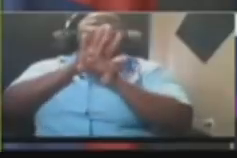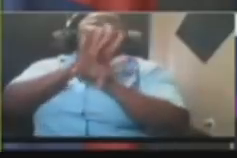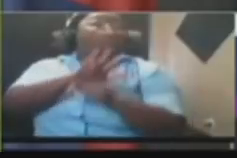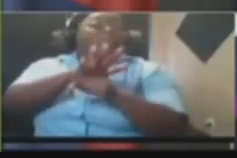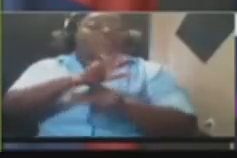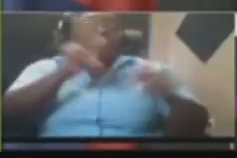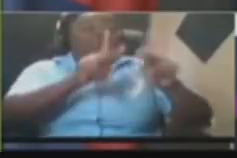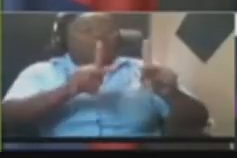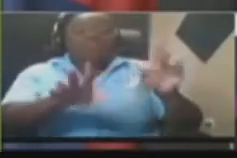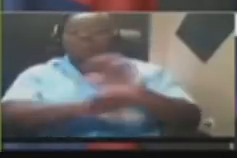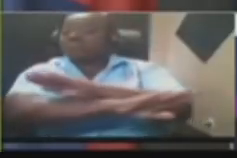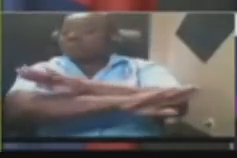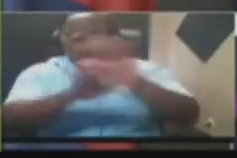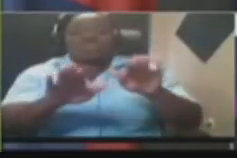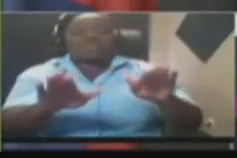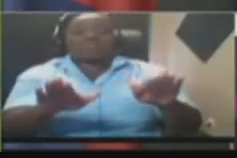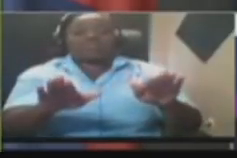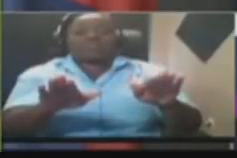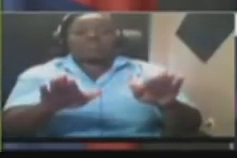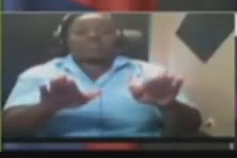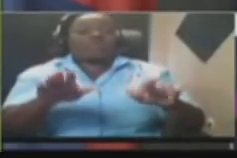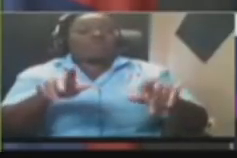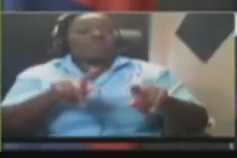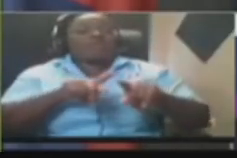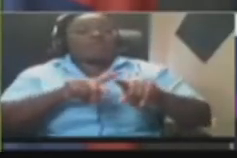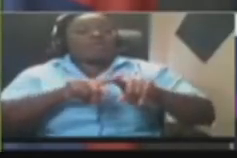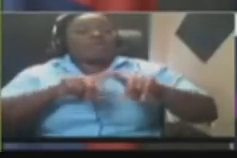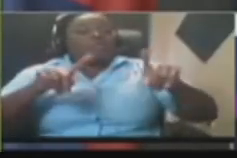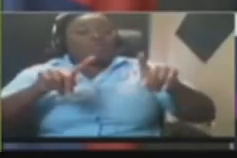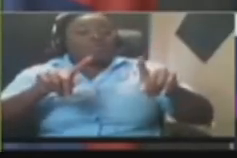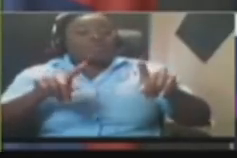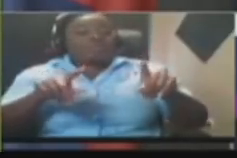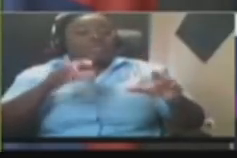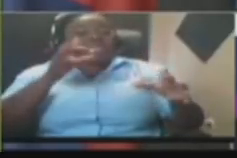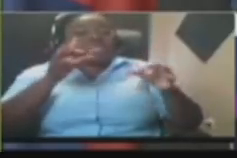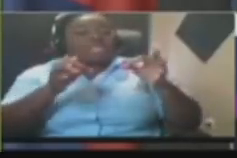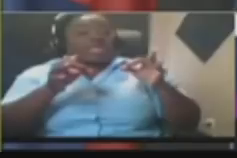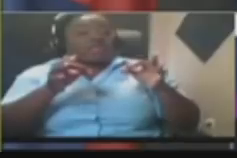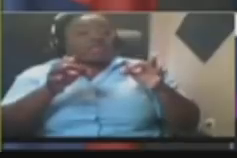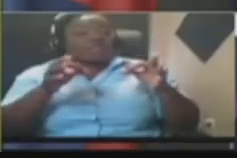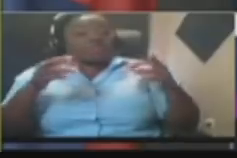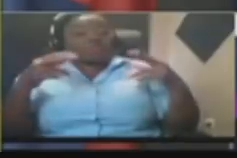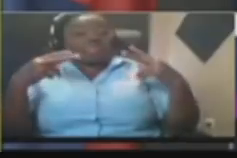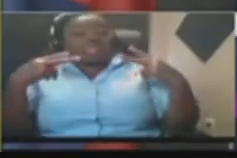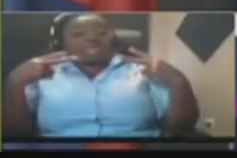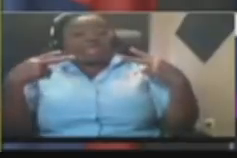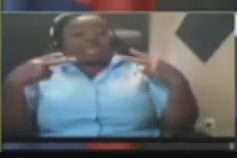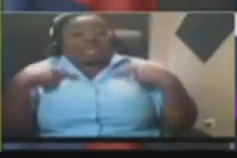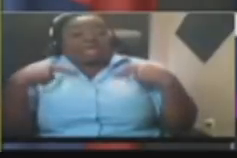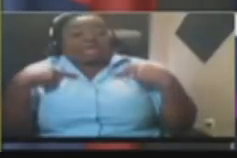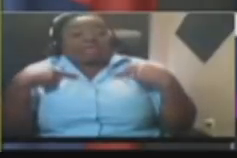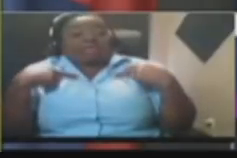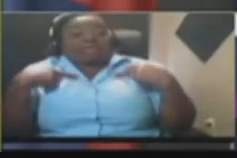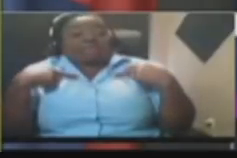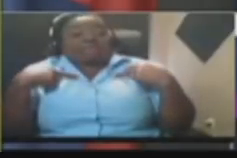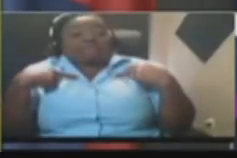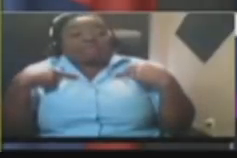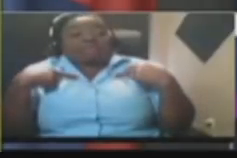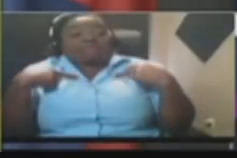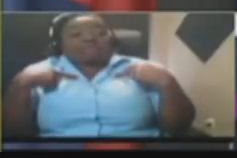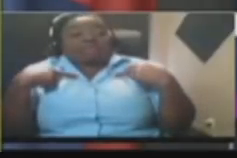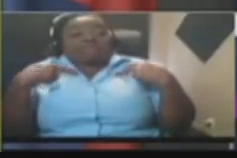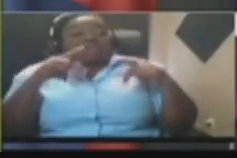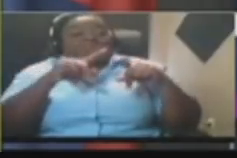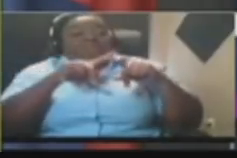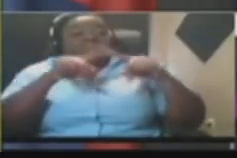matter. But however, if we do, God forbid, find ourselves in a situation with a virus or a